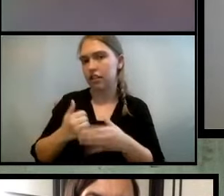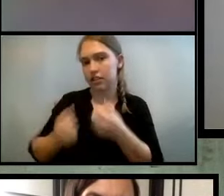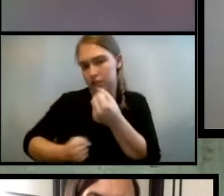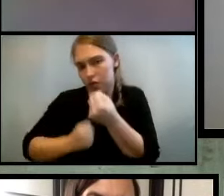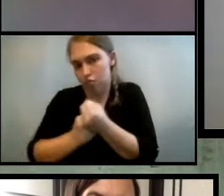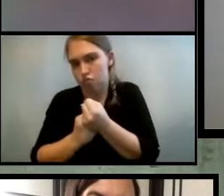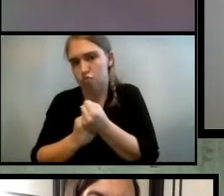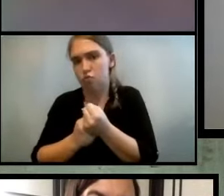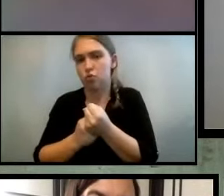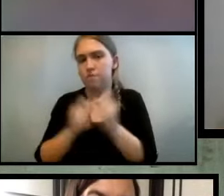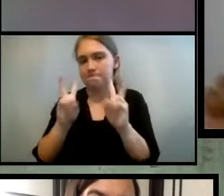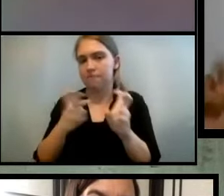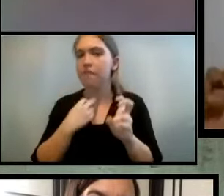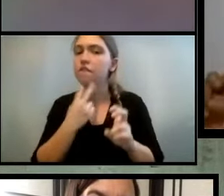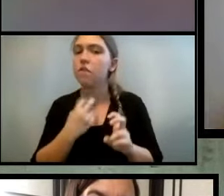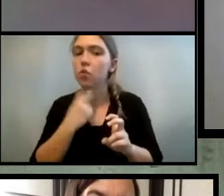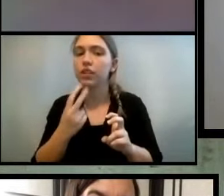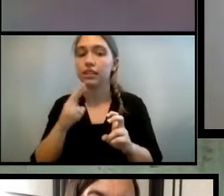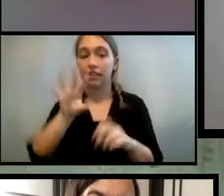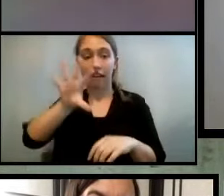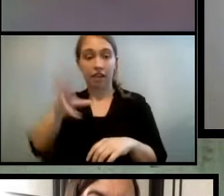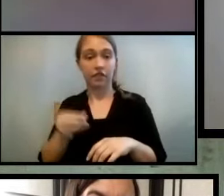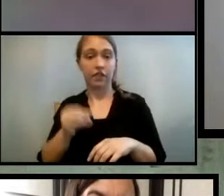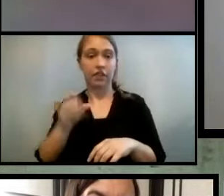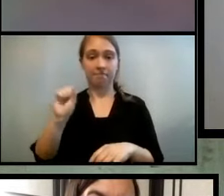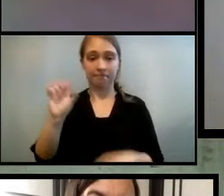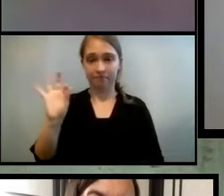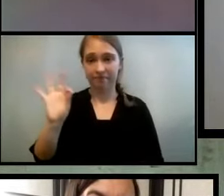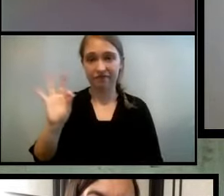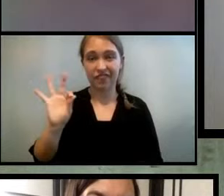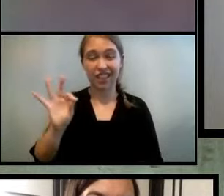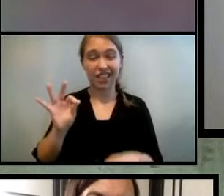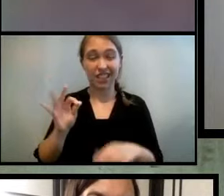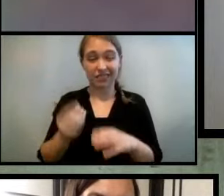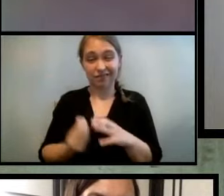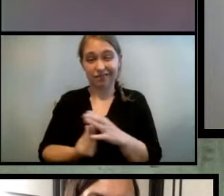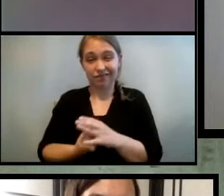African speculative fiction has been emerging for